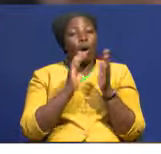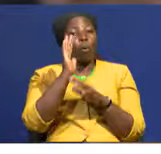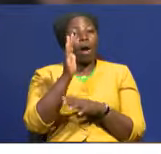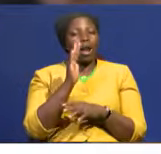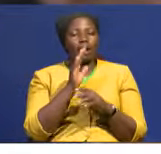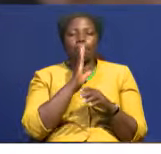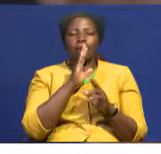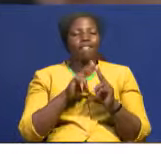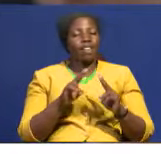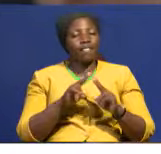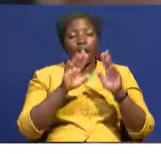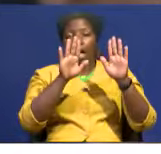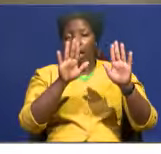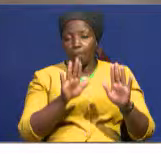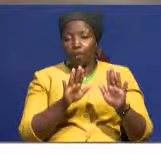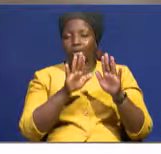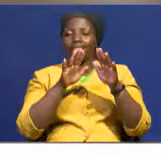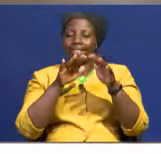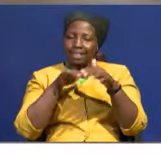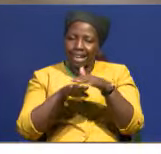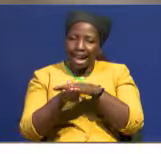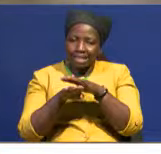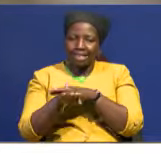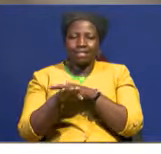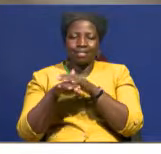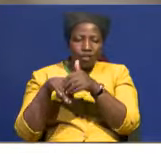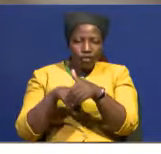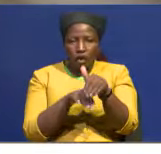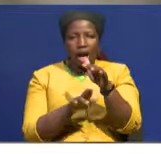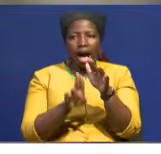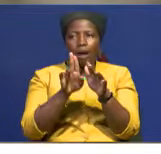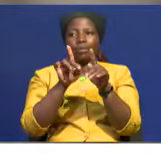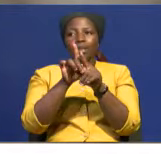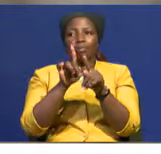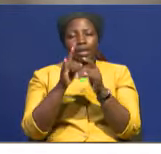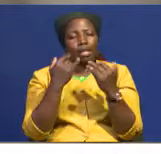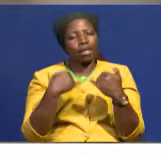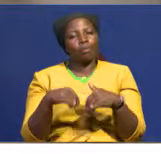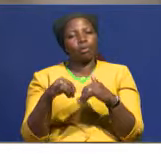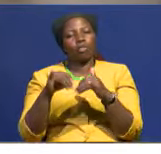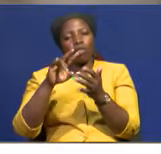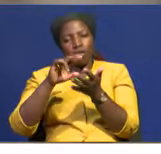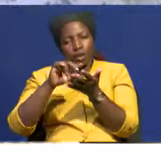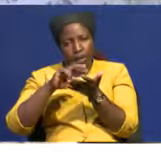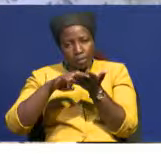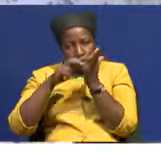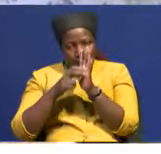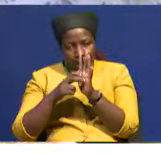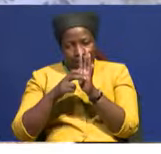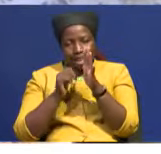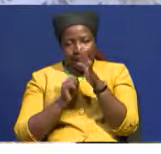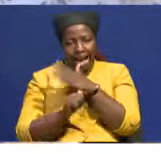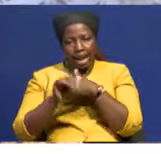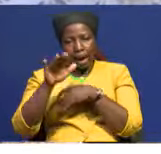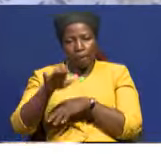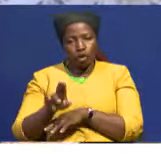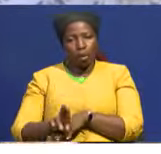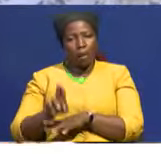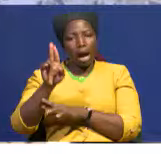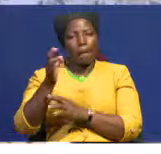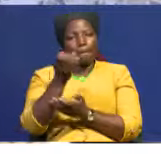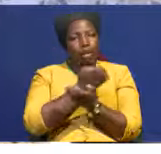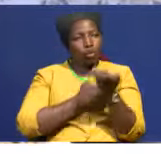key role in the access, tracking and implementation of government projects under the bottom-up economic model. We want